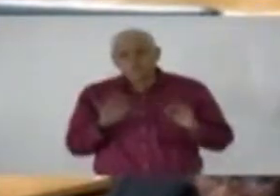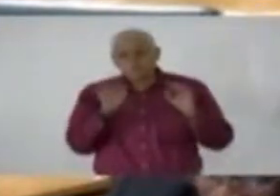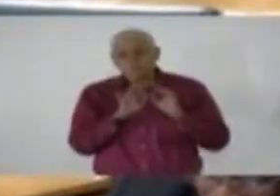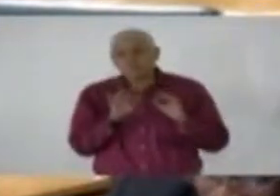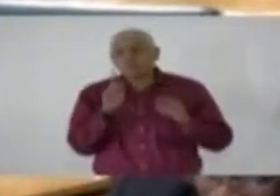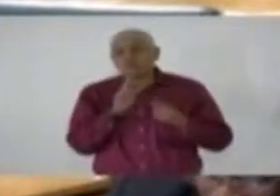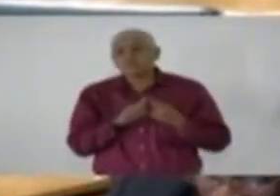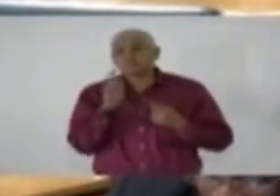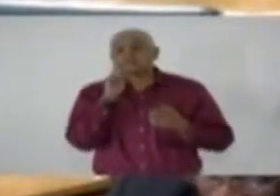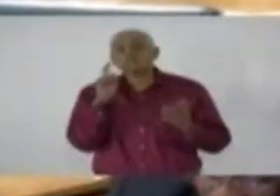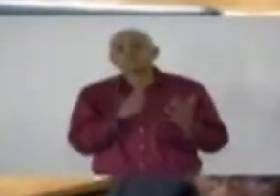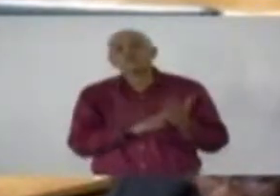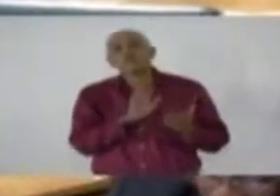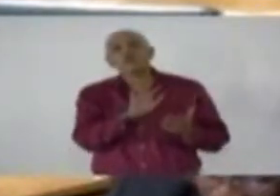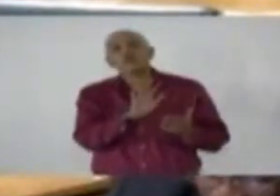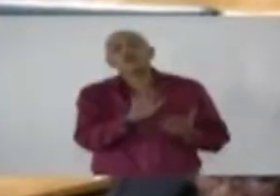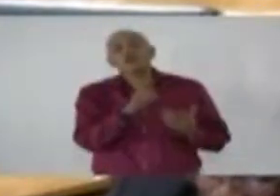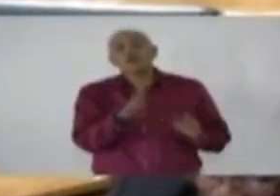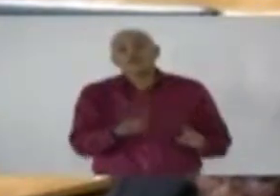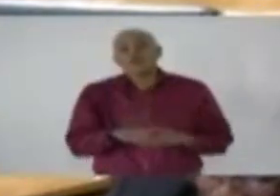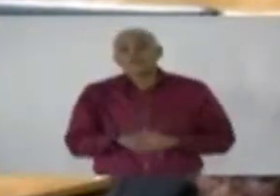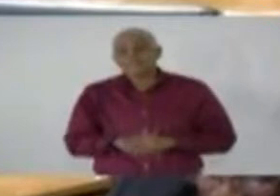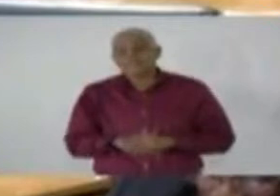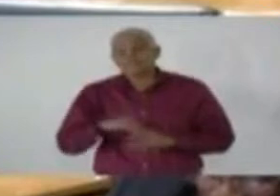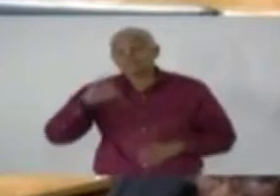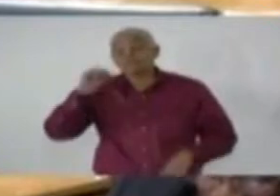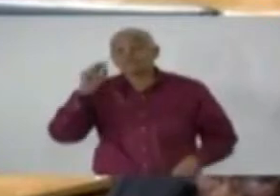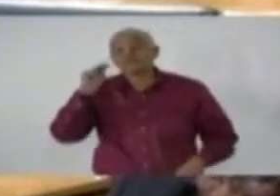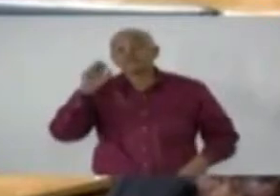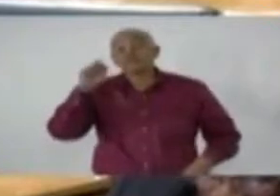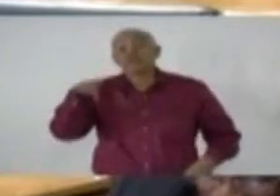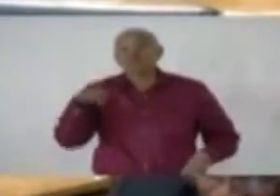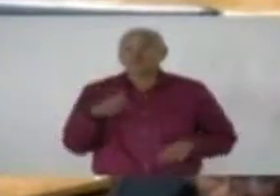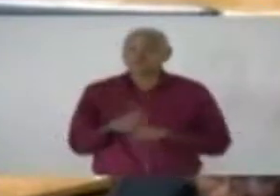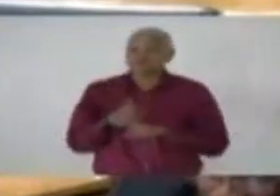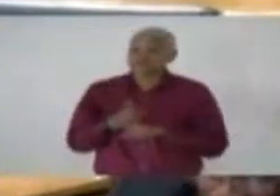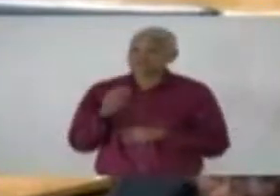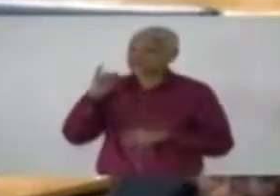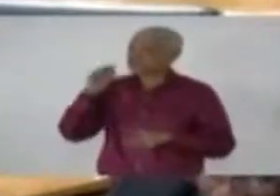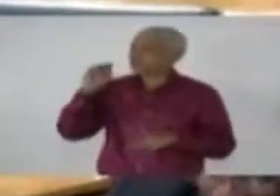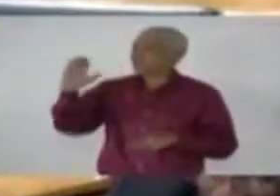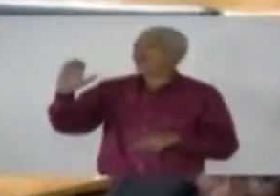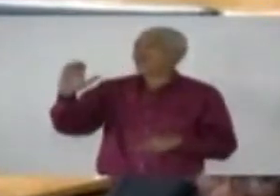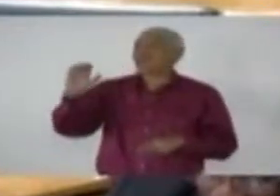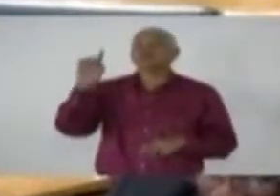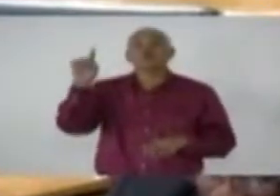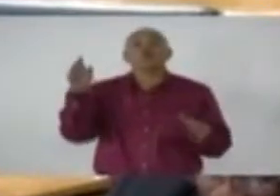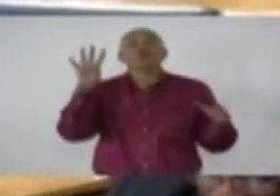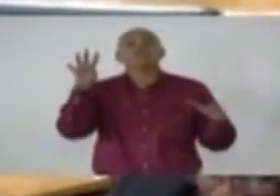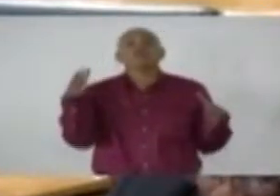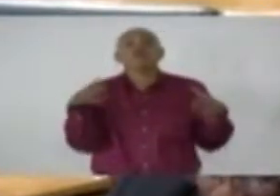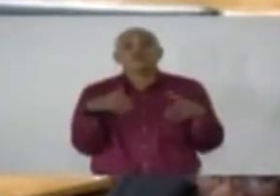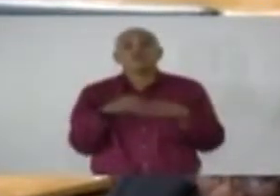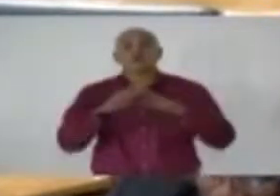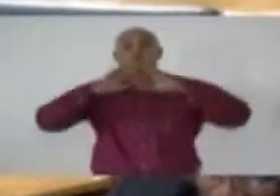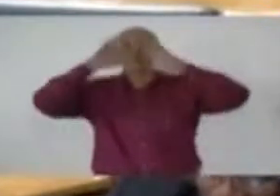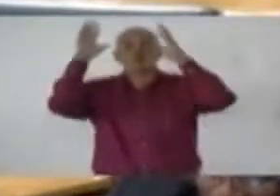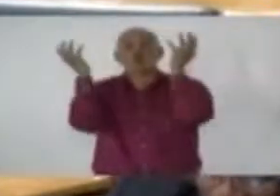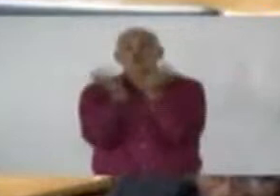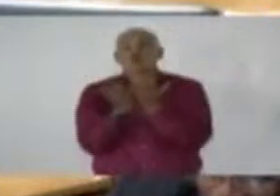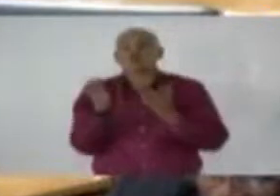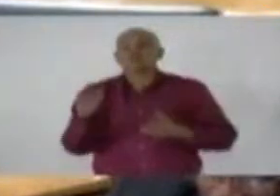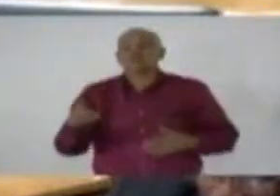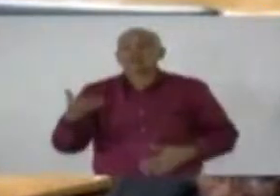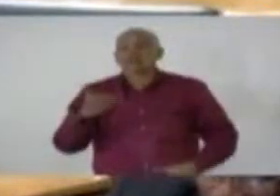how recognized they are. JANAC is one of 4 bodies in the world